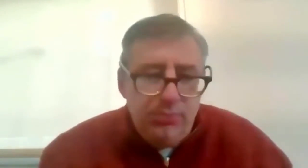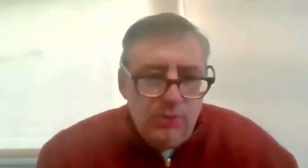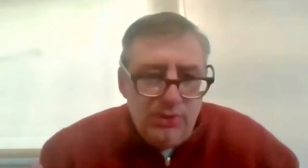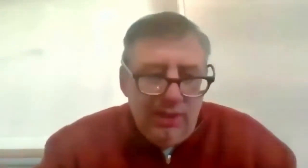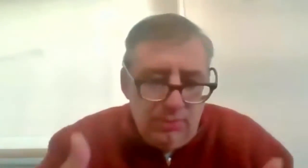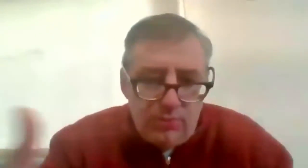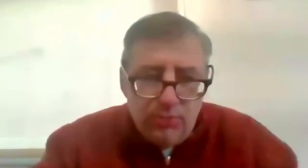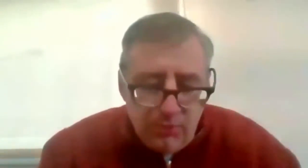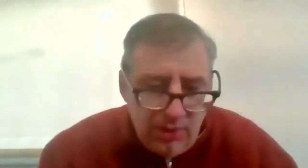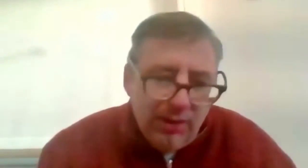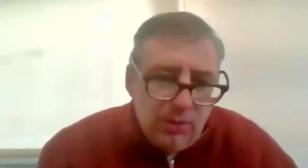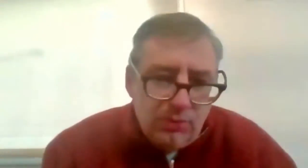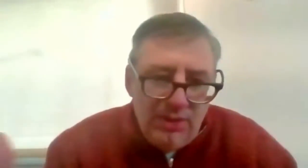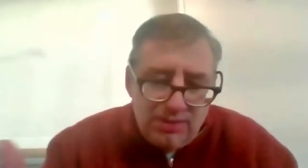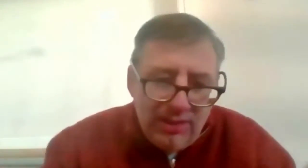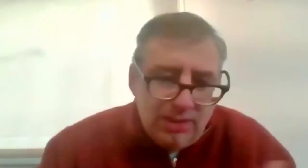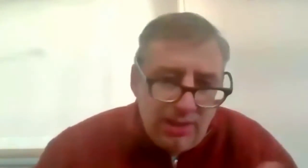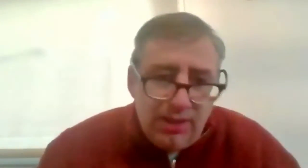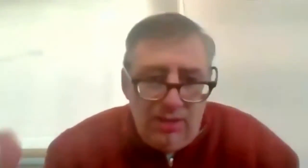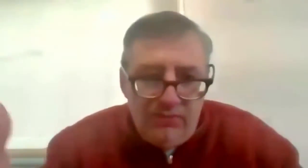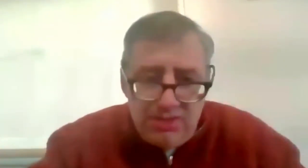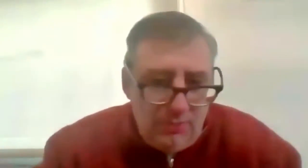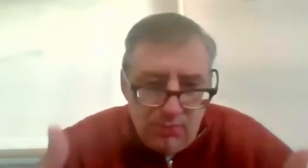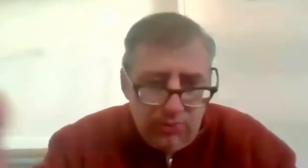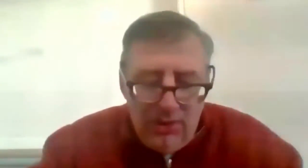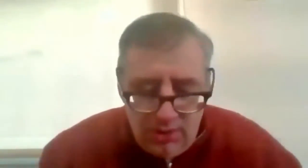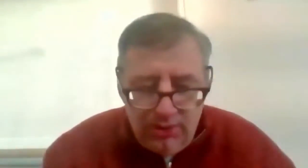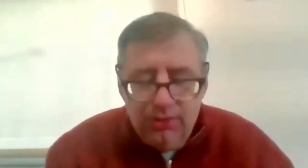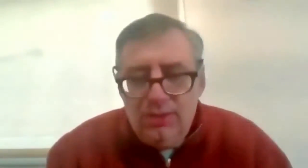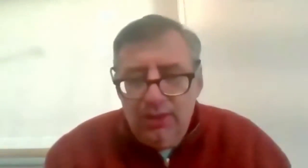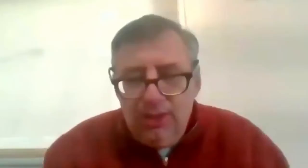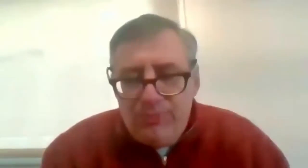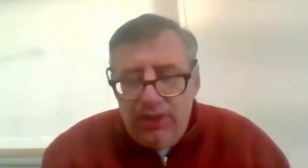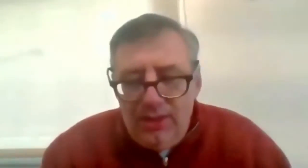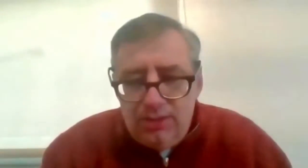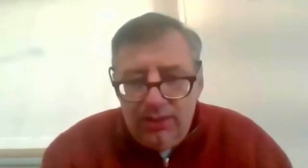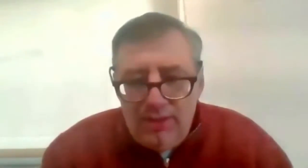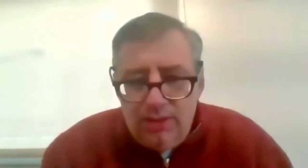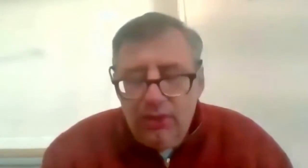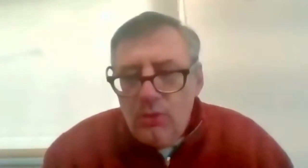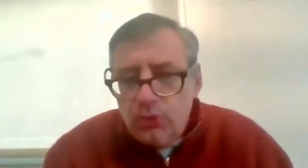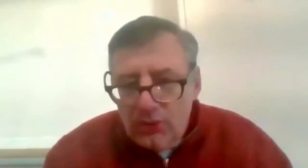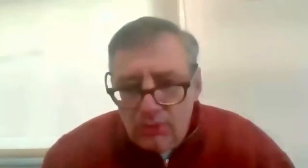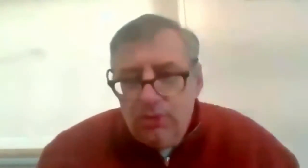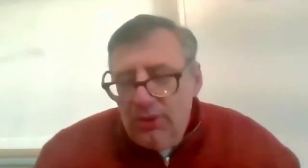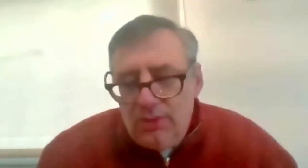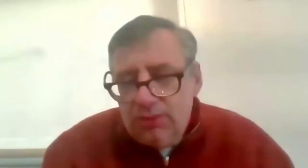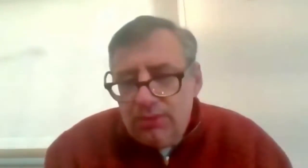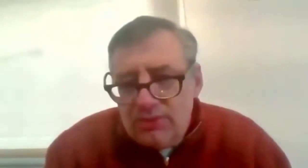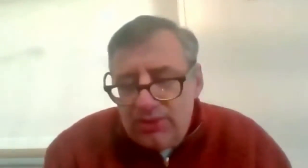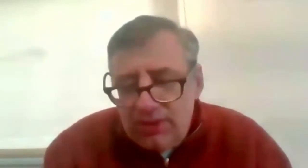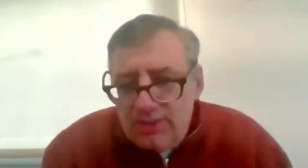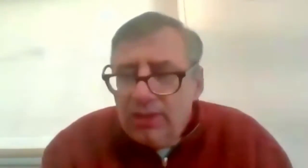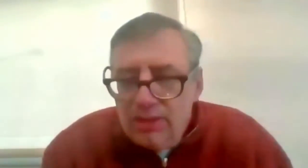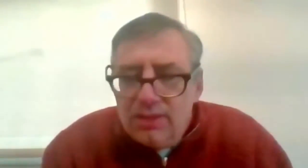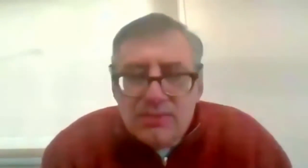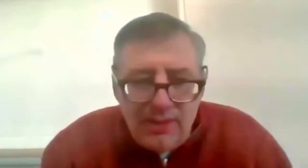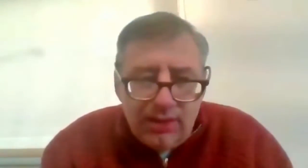eugenics back in the 1930s to foster eugenics and